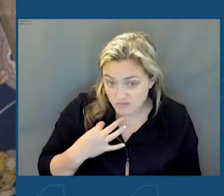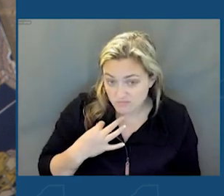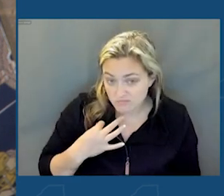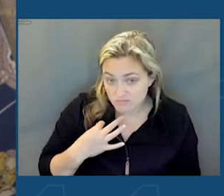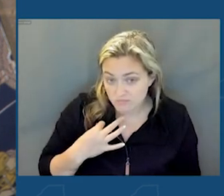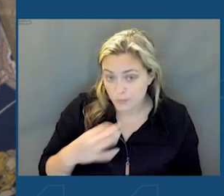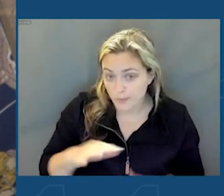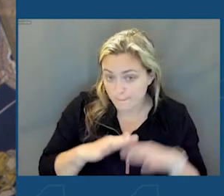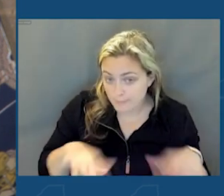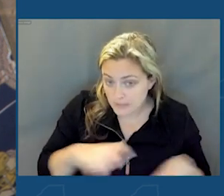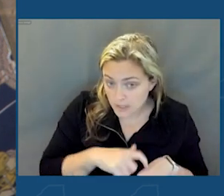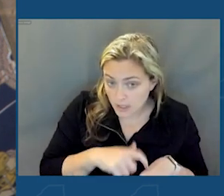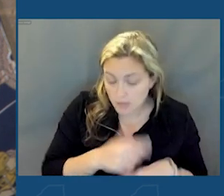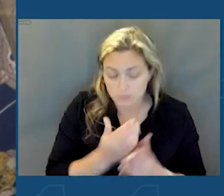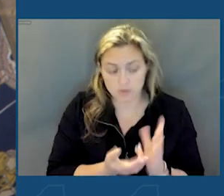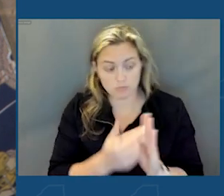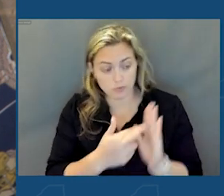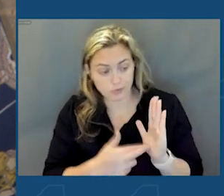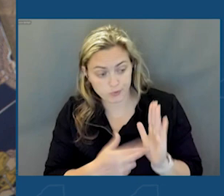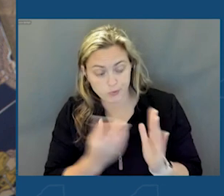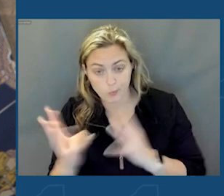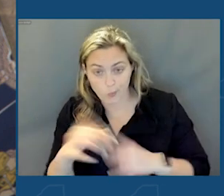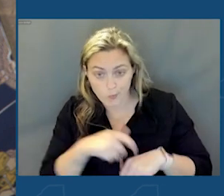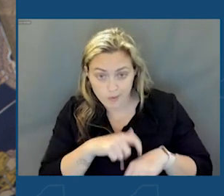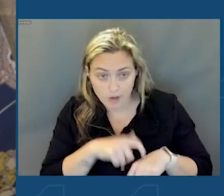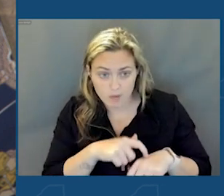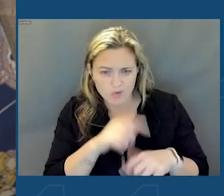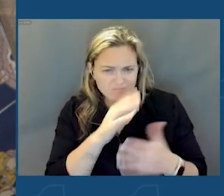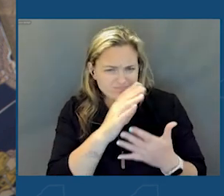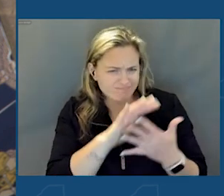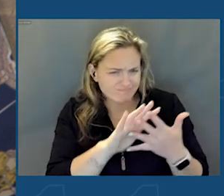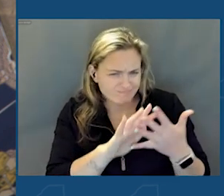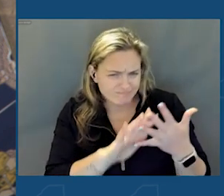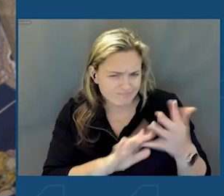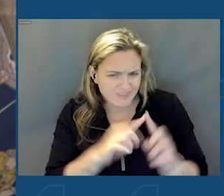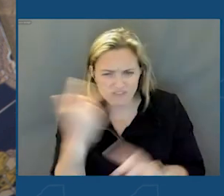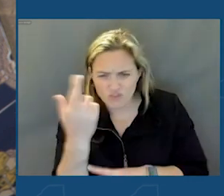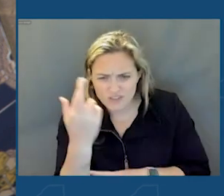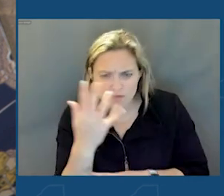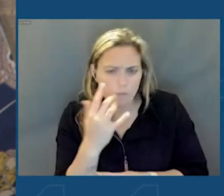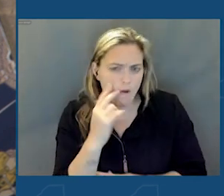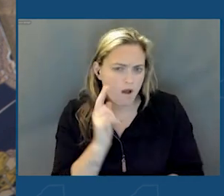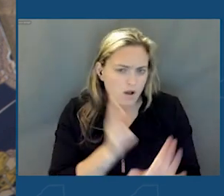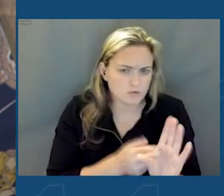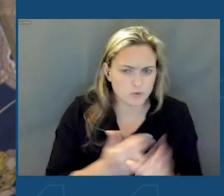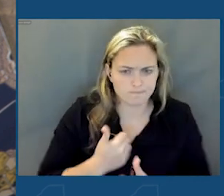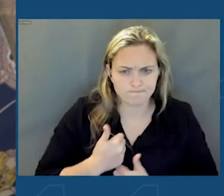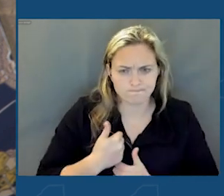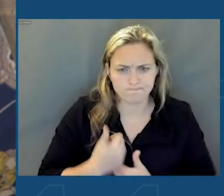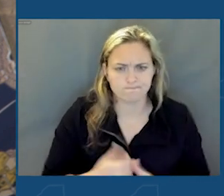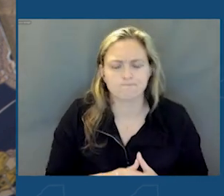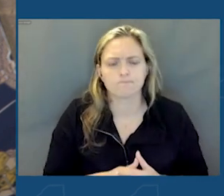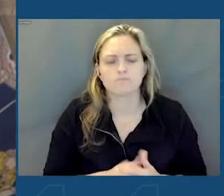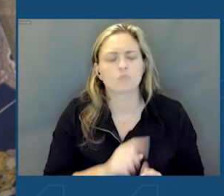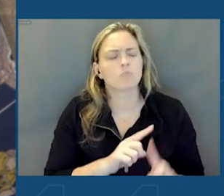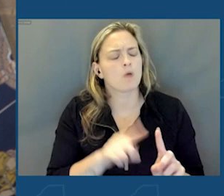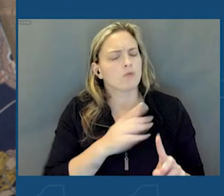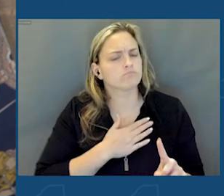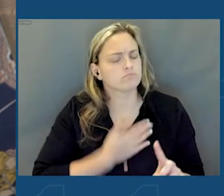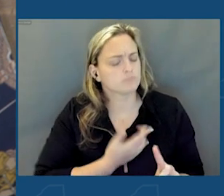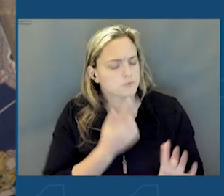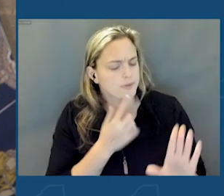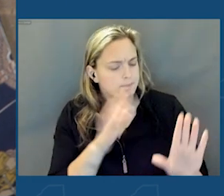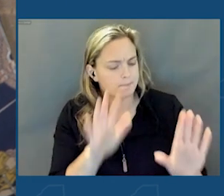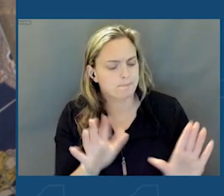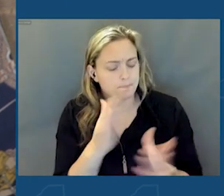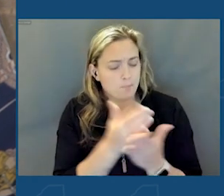some enlisted during wartime. There's a whole list of reasons, many different experiences have brought people to this place. But I will say this about this part of our